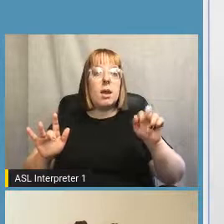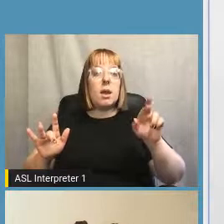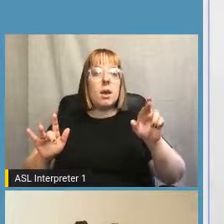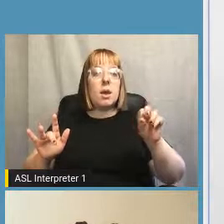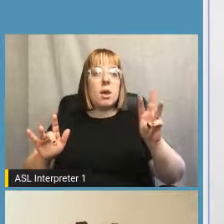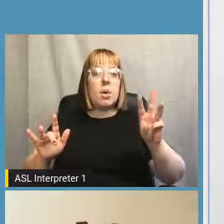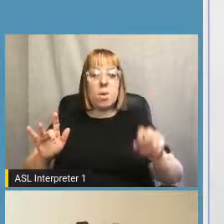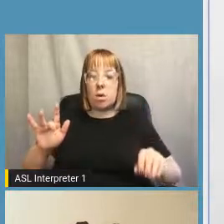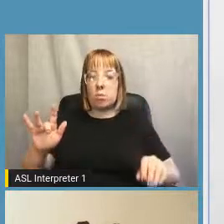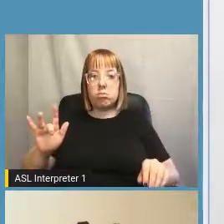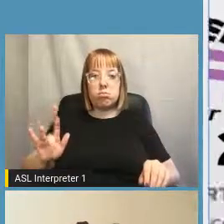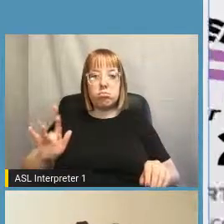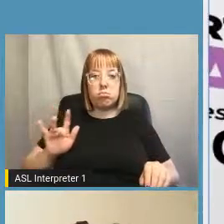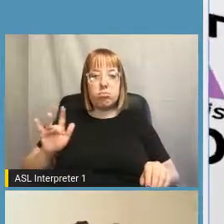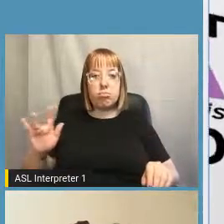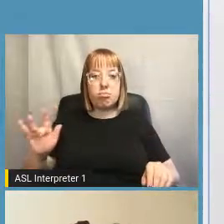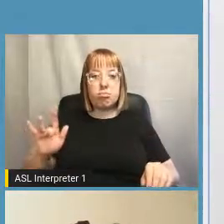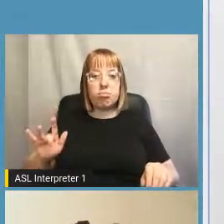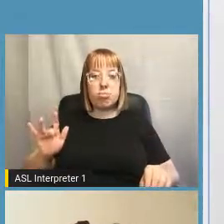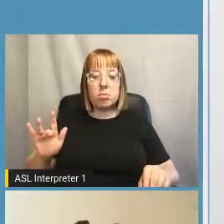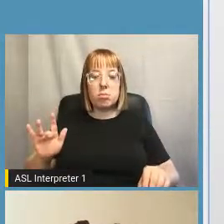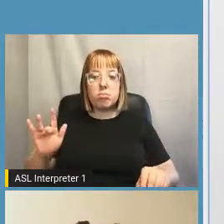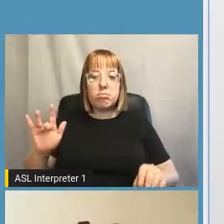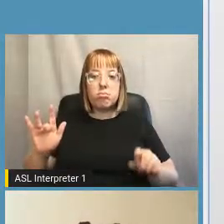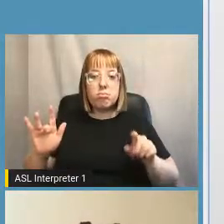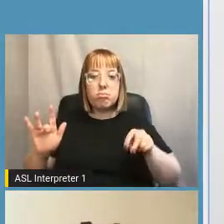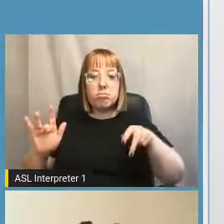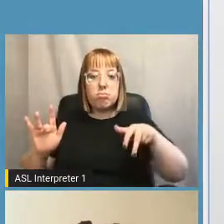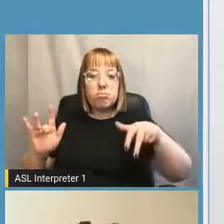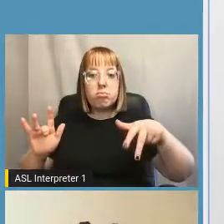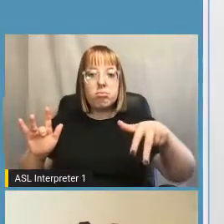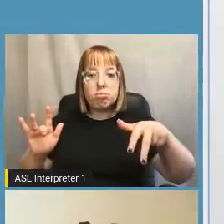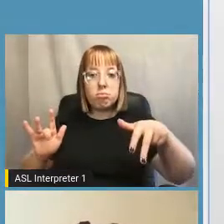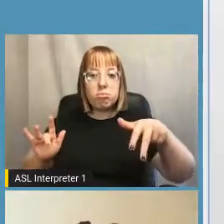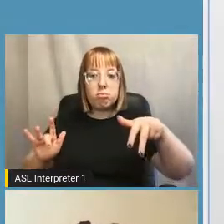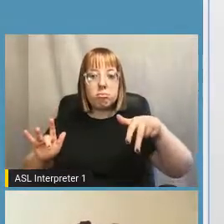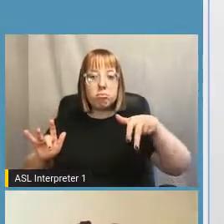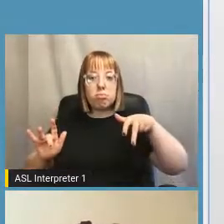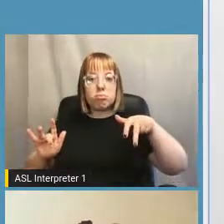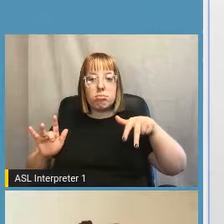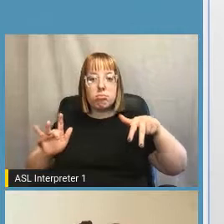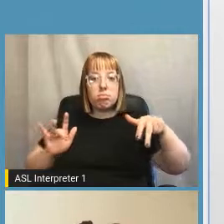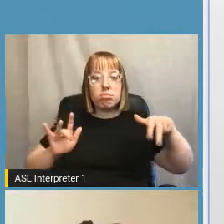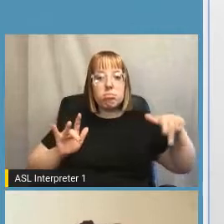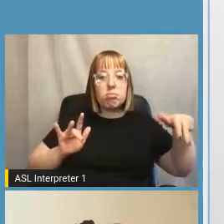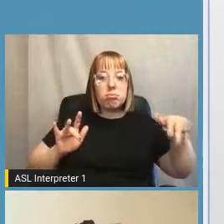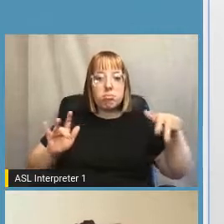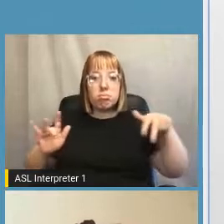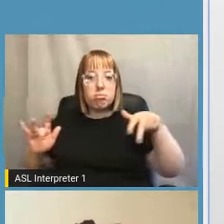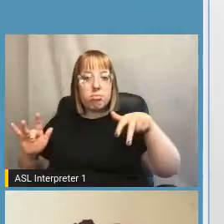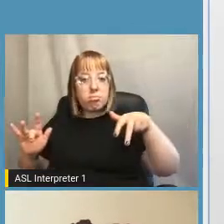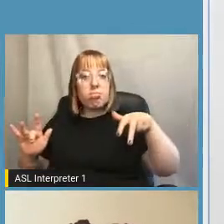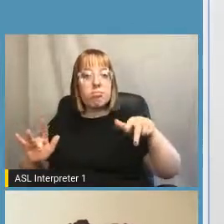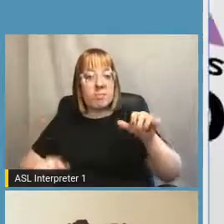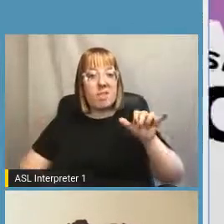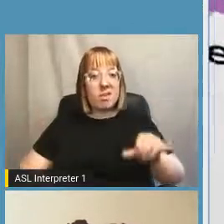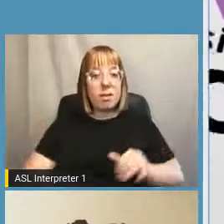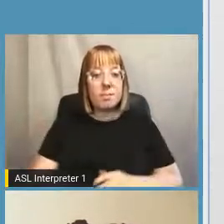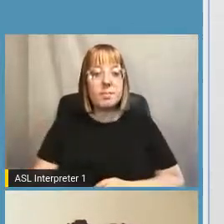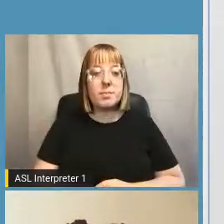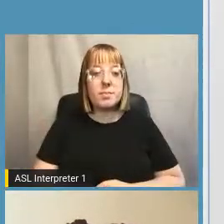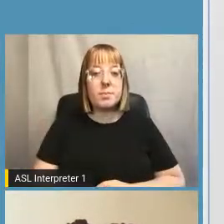can also move your mouse around the space. And so these are just different works from